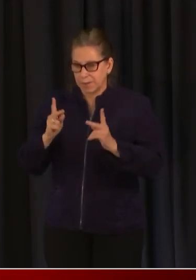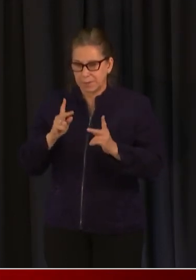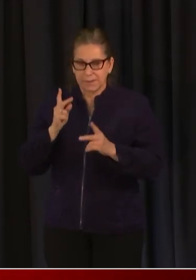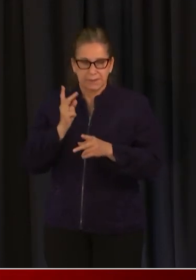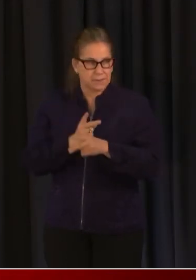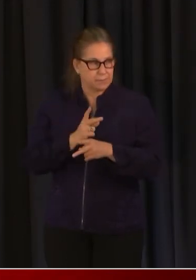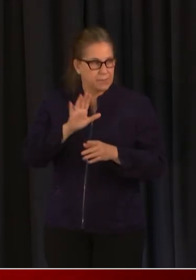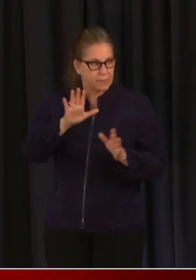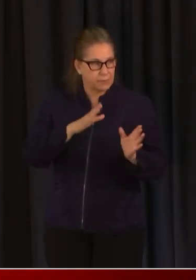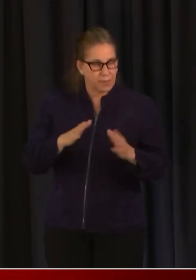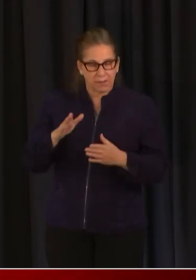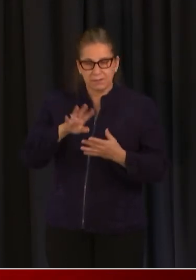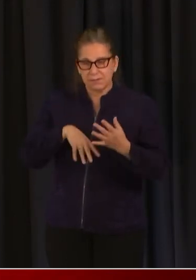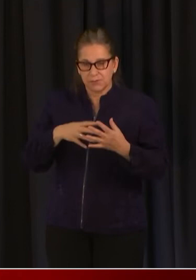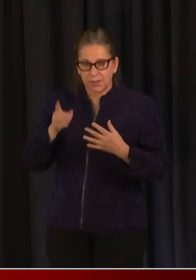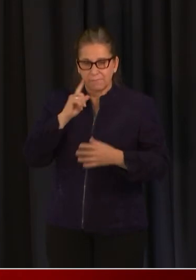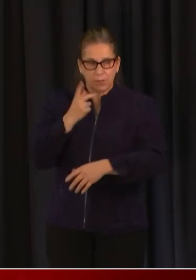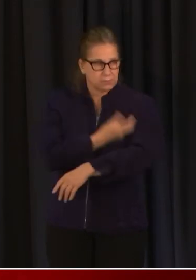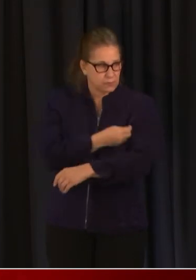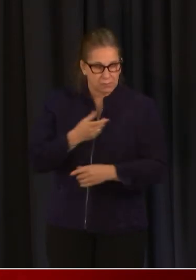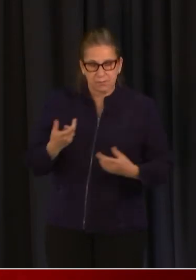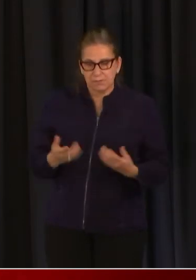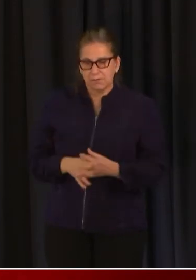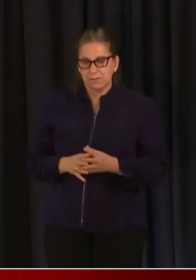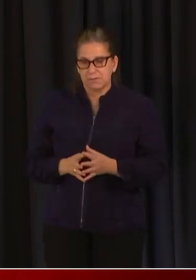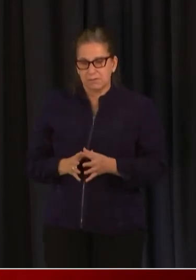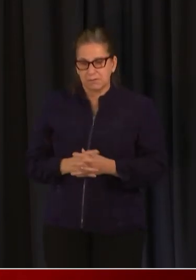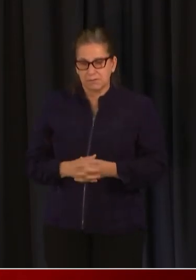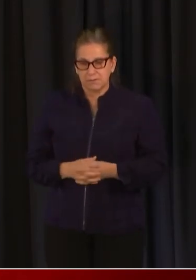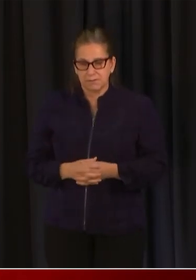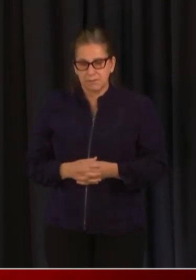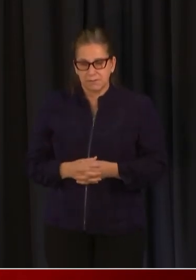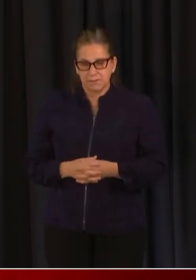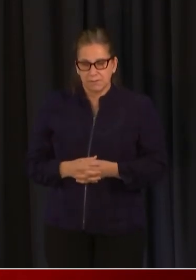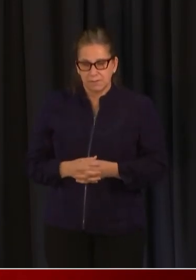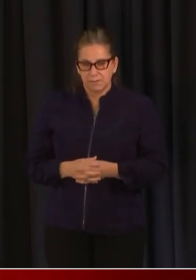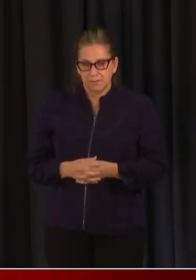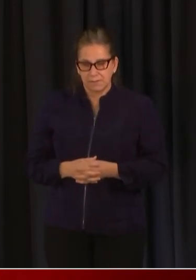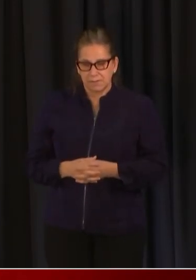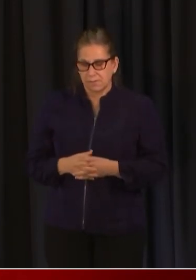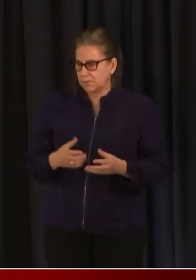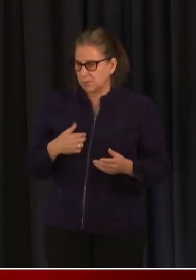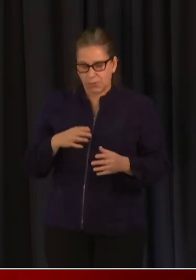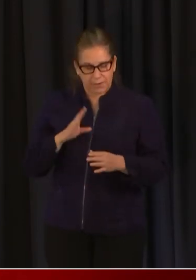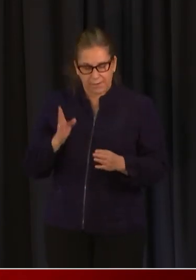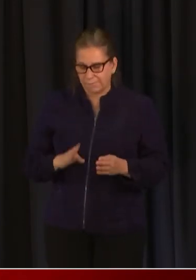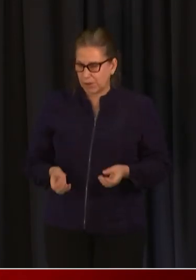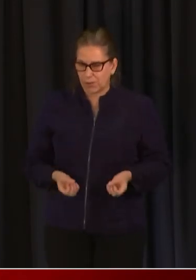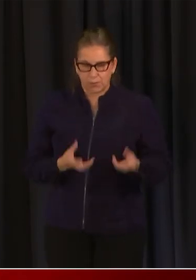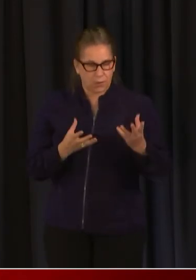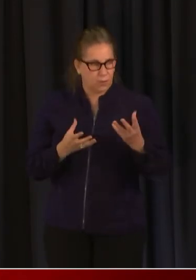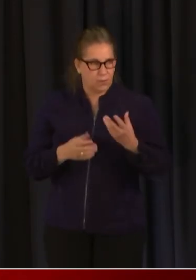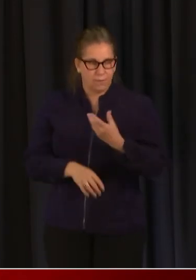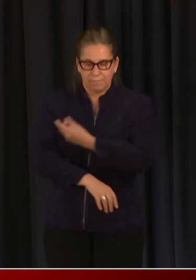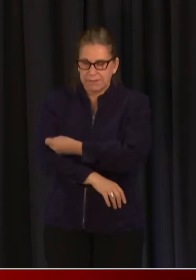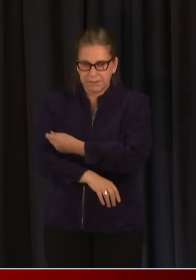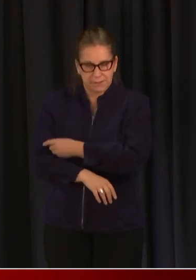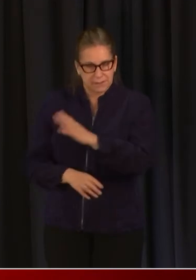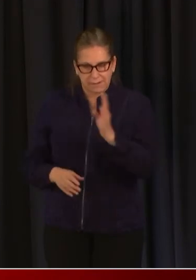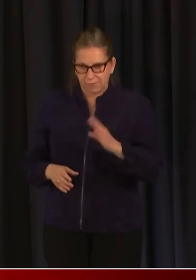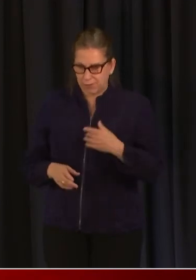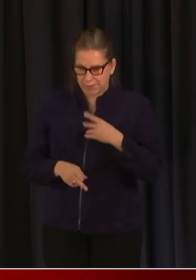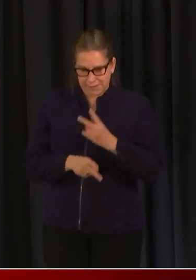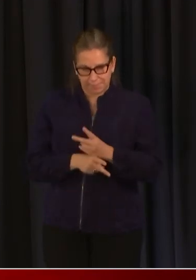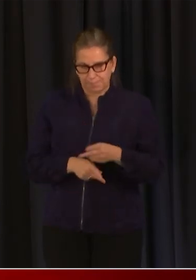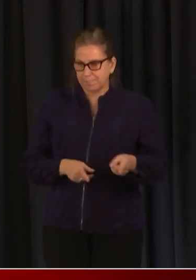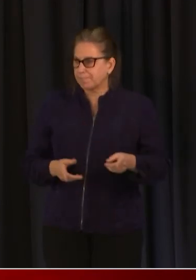and they were waiting to be able to just have a flexible opportunity. It doesn't speak to all of the needs that we have to continue to